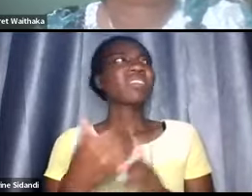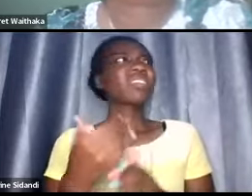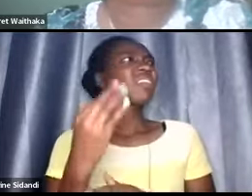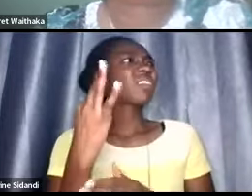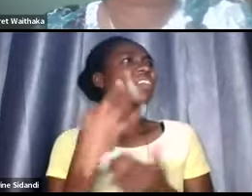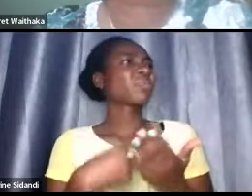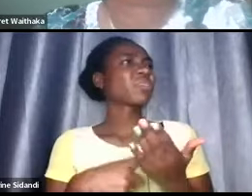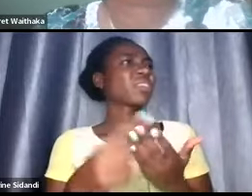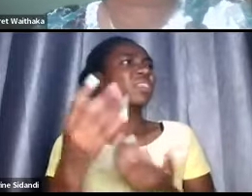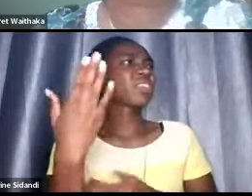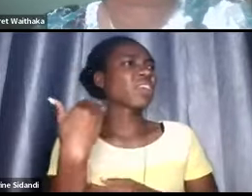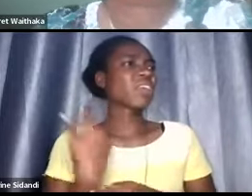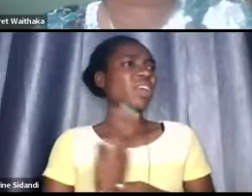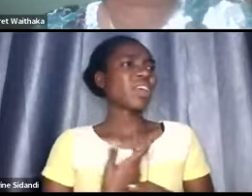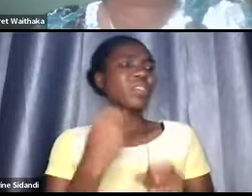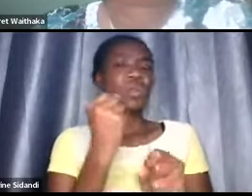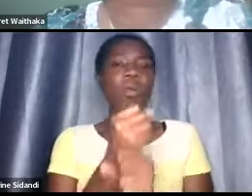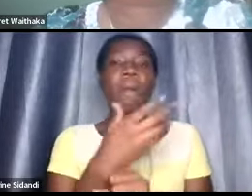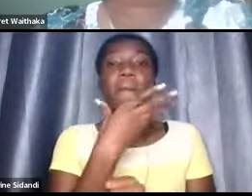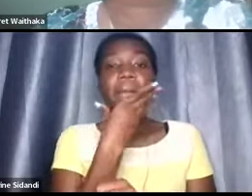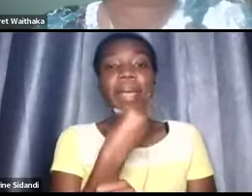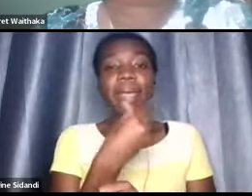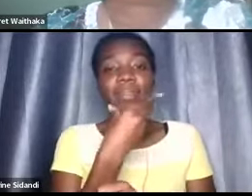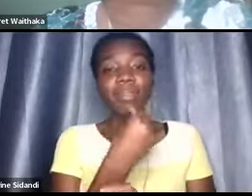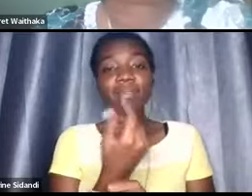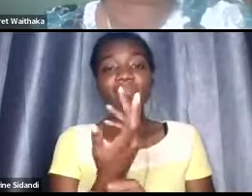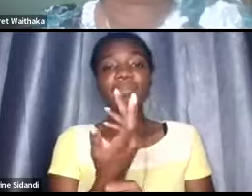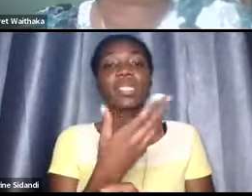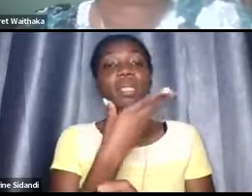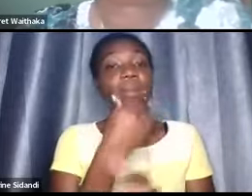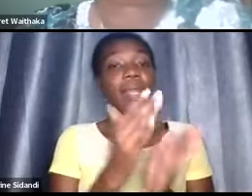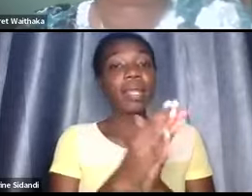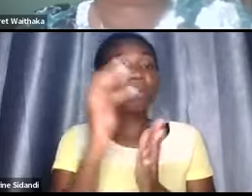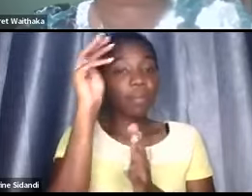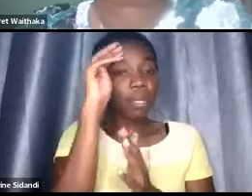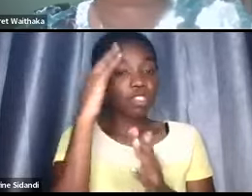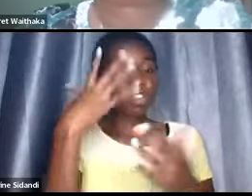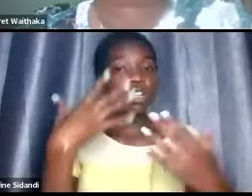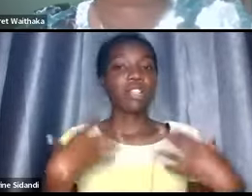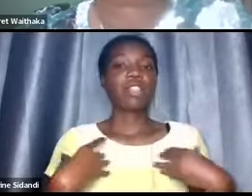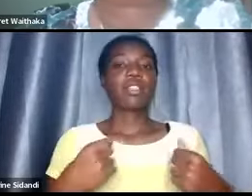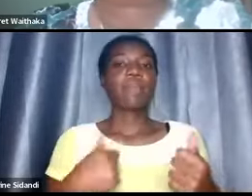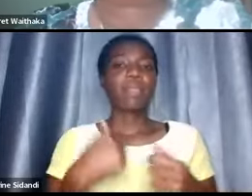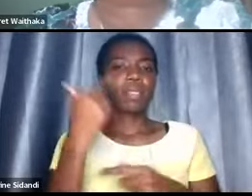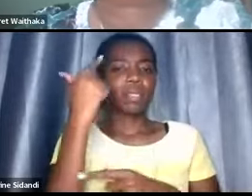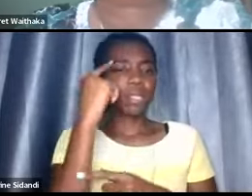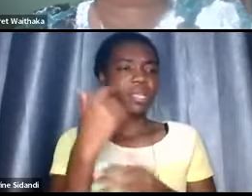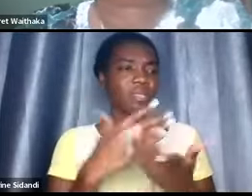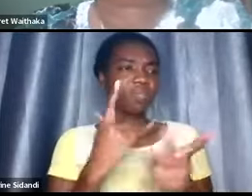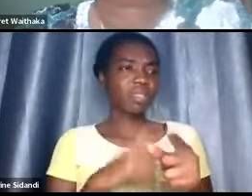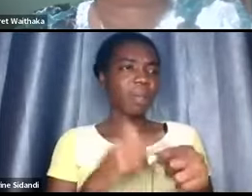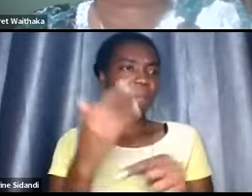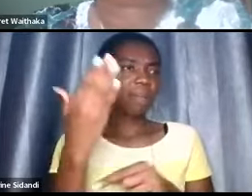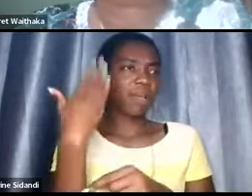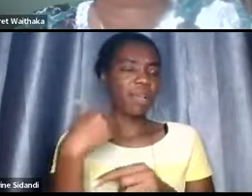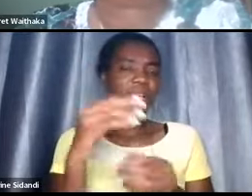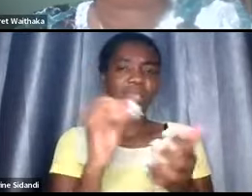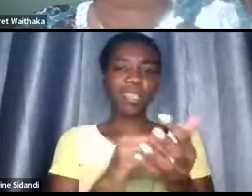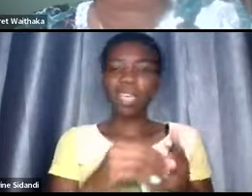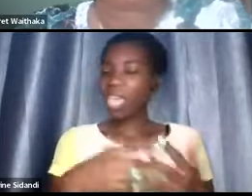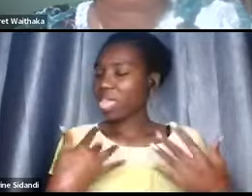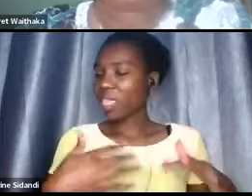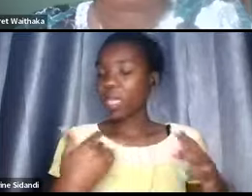doing men and men and mental health. I think some time back, we also did what? Oh God, we have done quite a